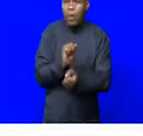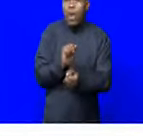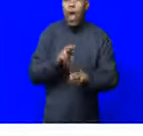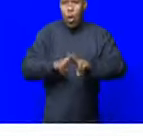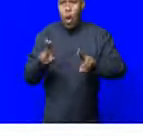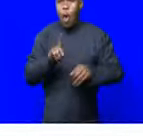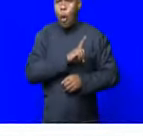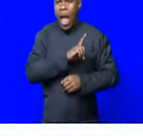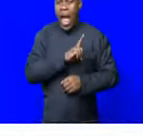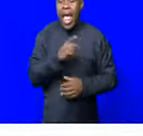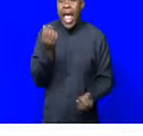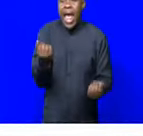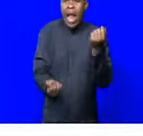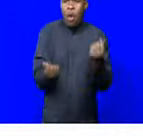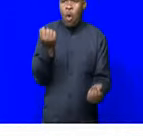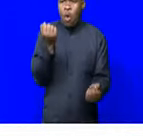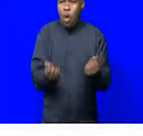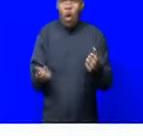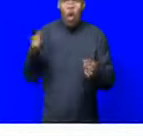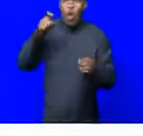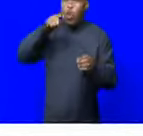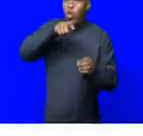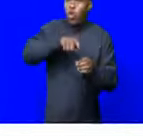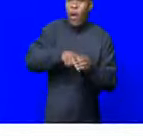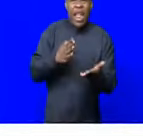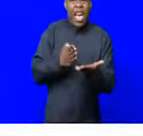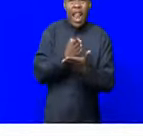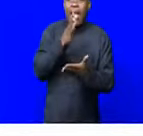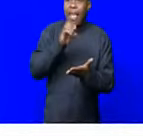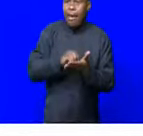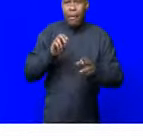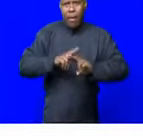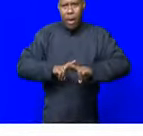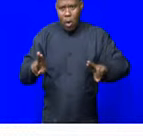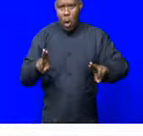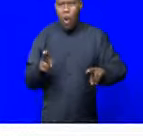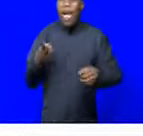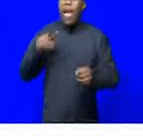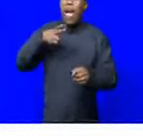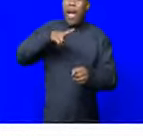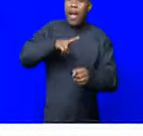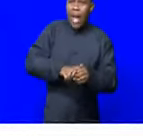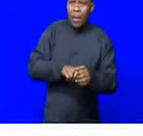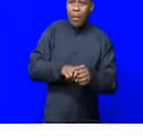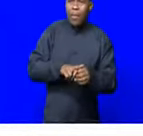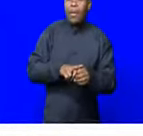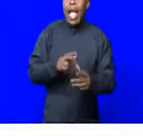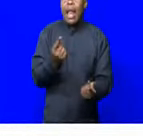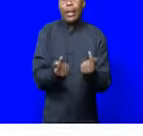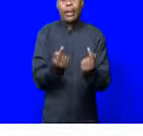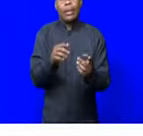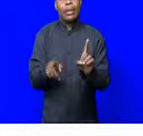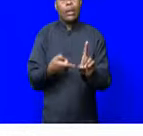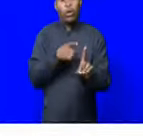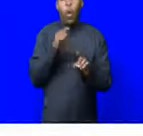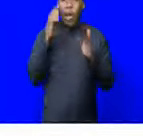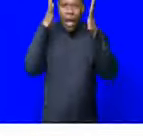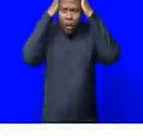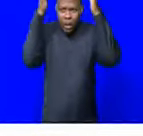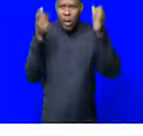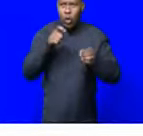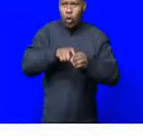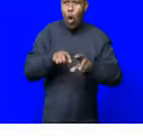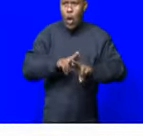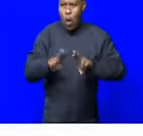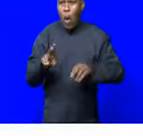has no rights of audience in the courts of the Kingdom of Eswatini. Henceforth, the decision to declare him undesirable will not affect